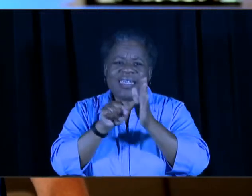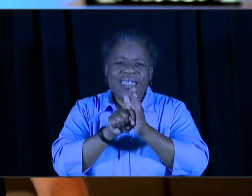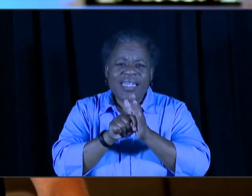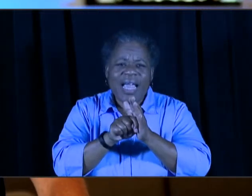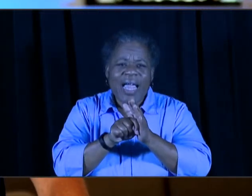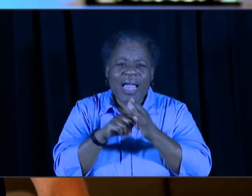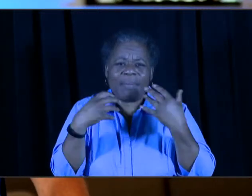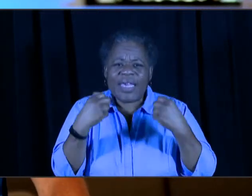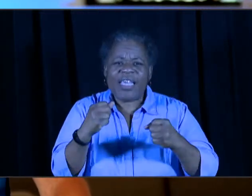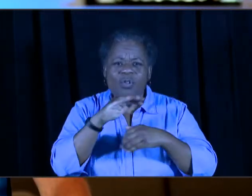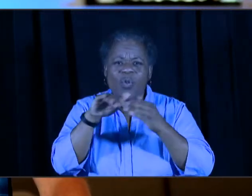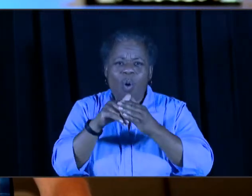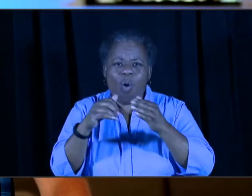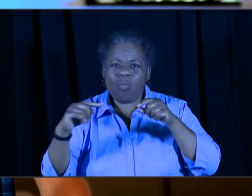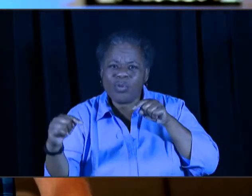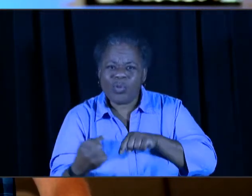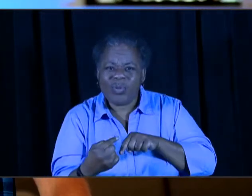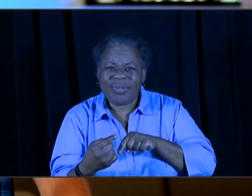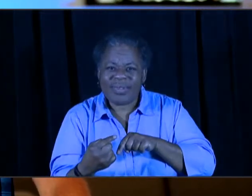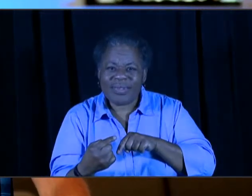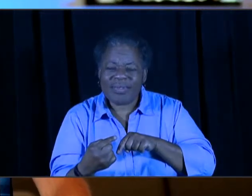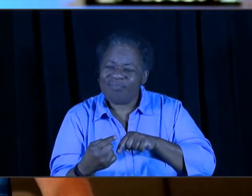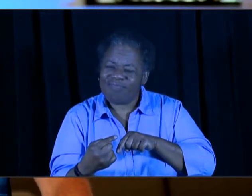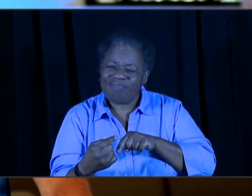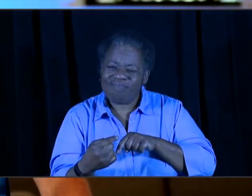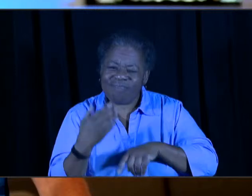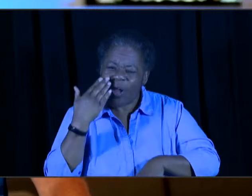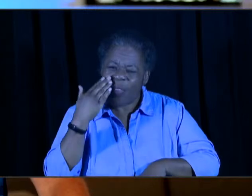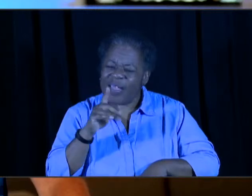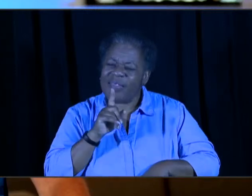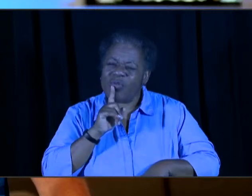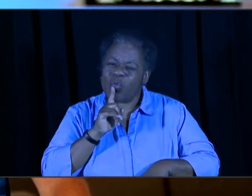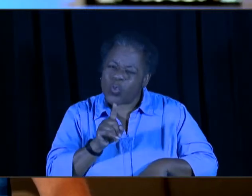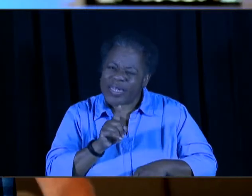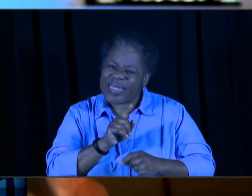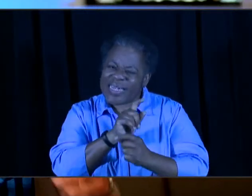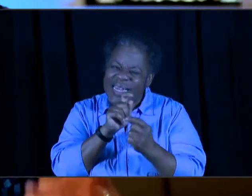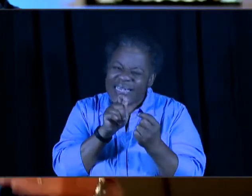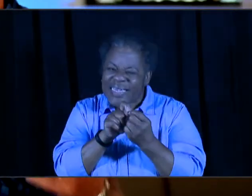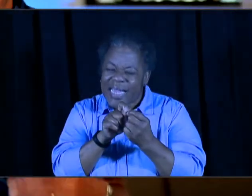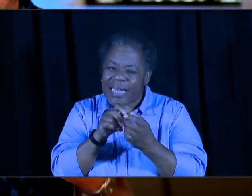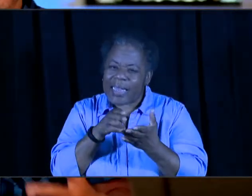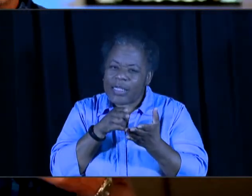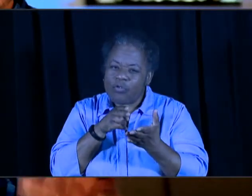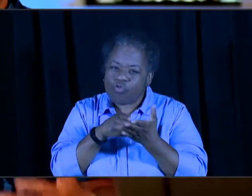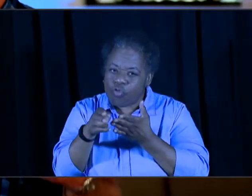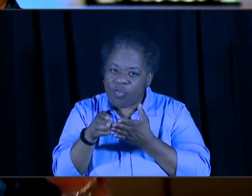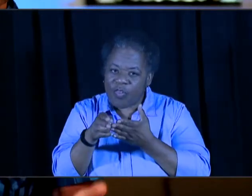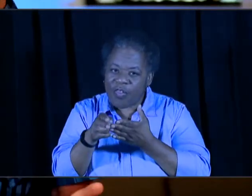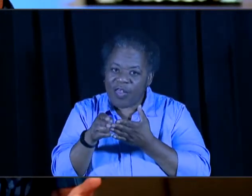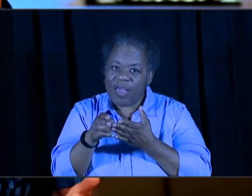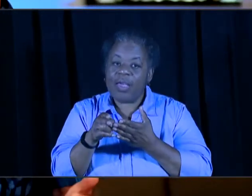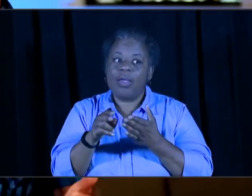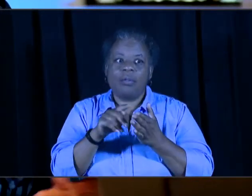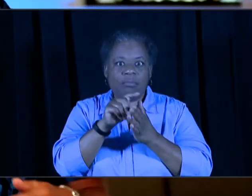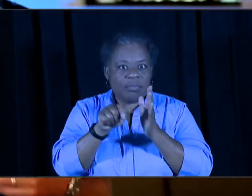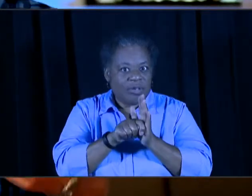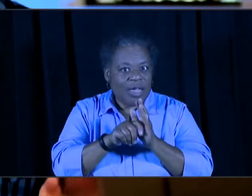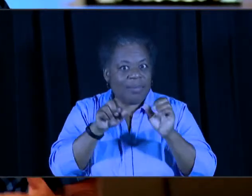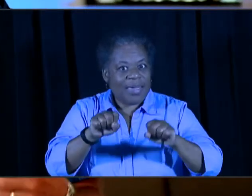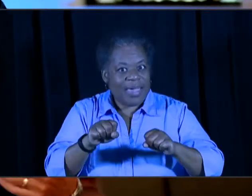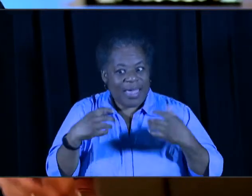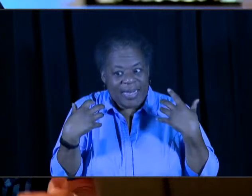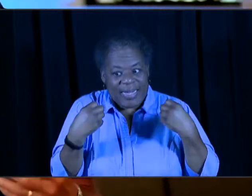wounds. I don't think that's really true exactly. I mean, certainly time can heal some wounds.